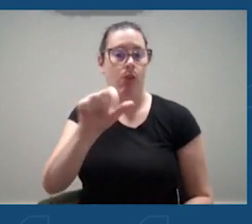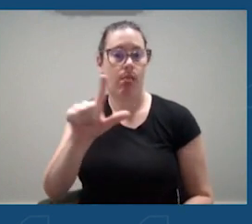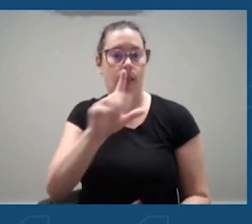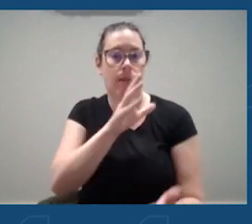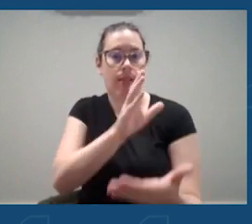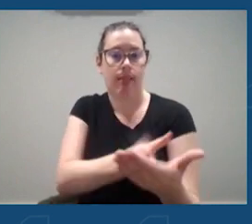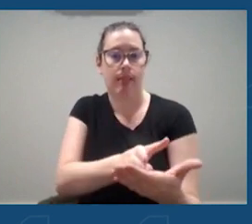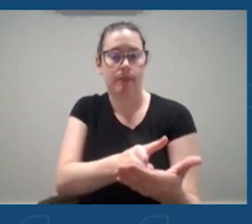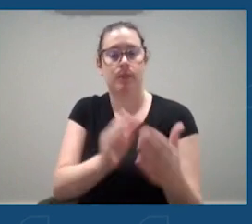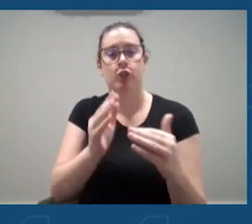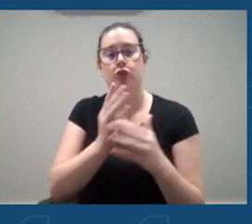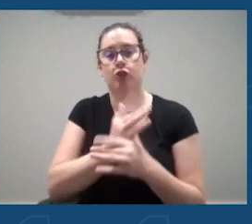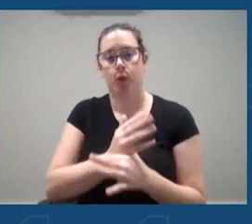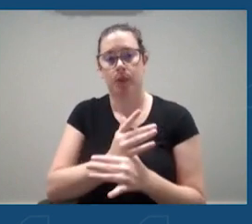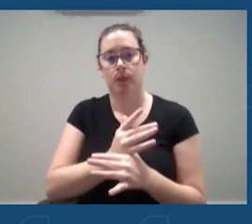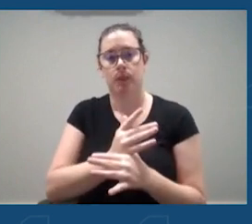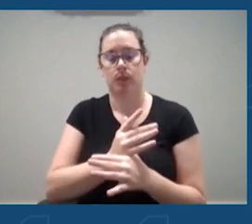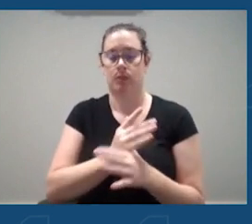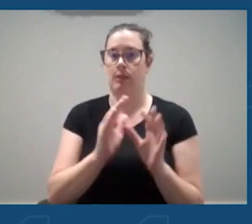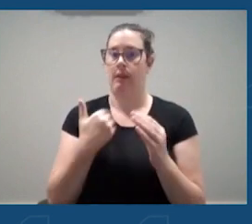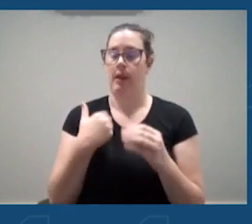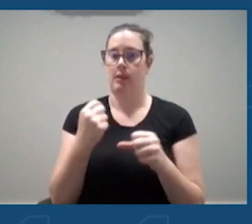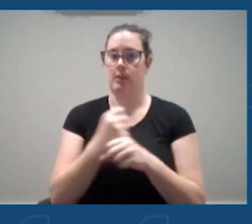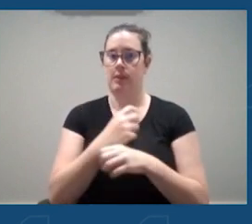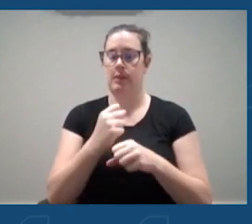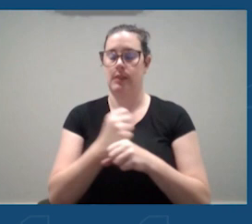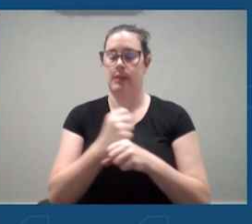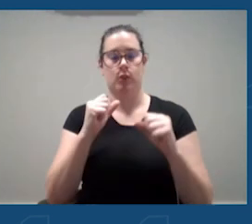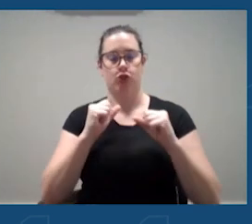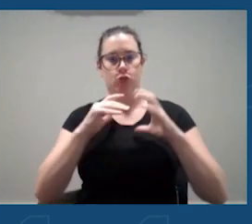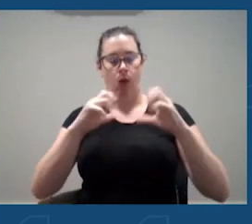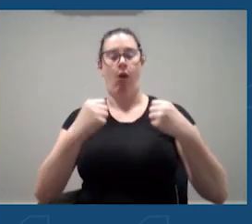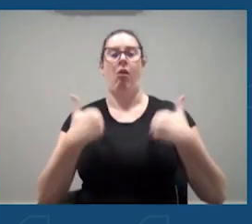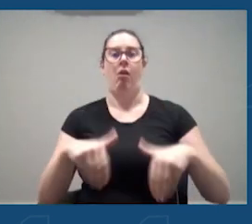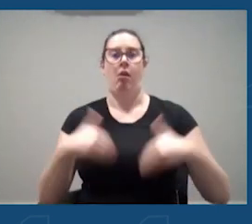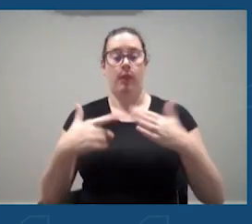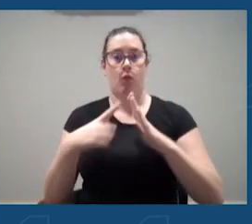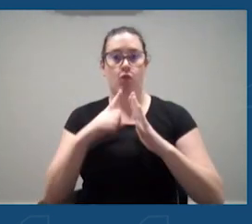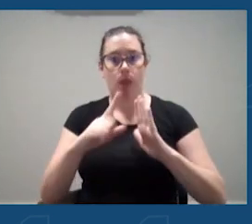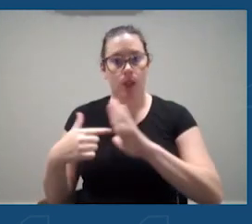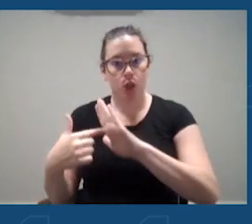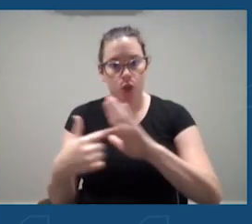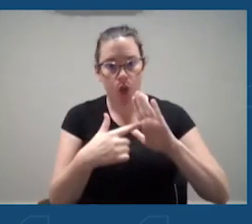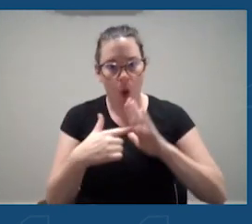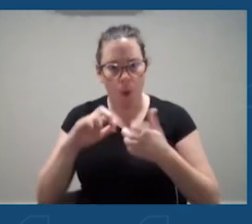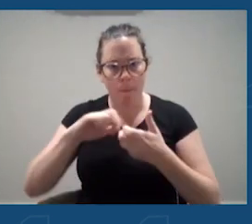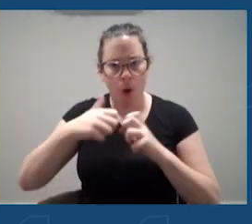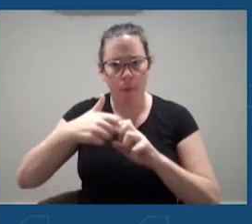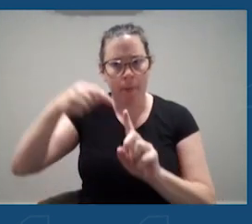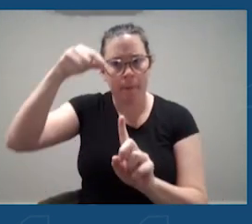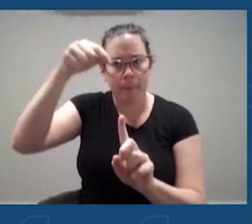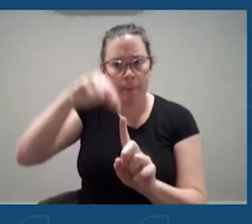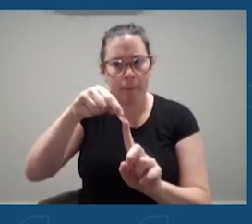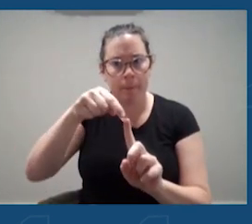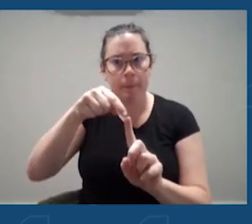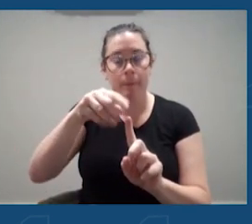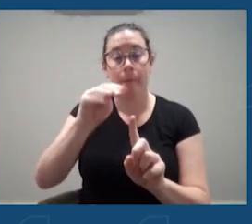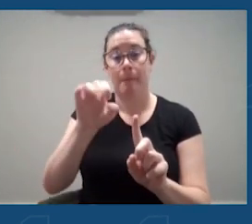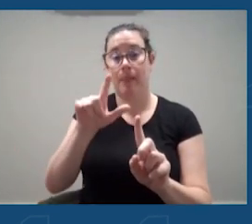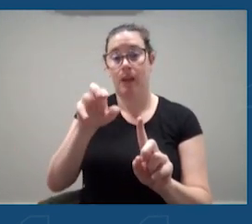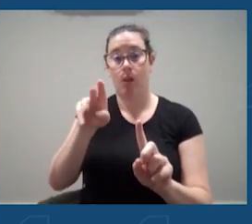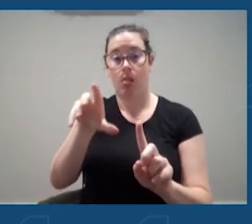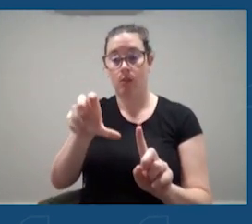shocking statistics that exemplifies the problem. Among millennials in New York,